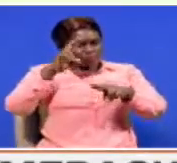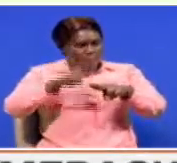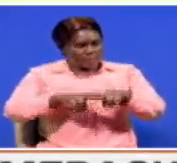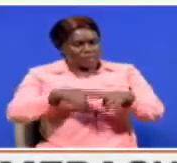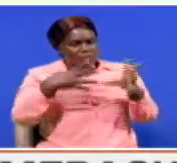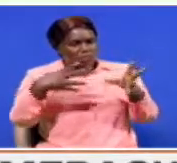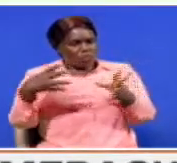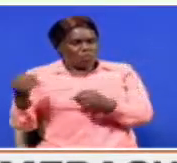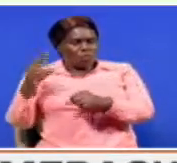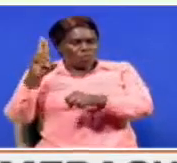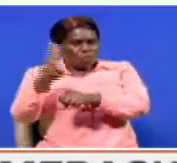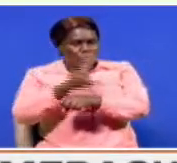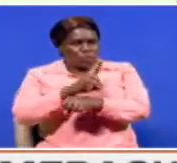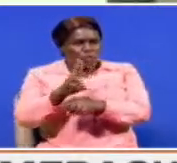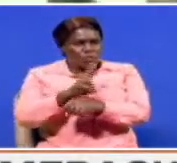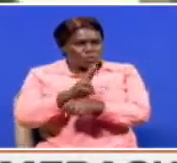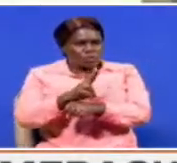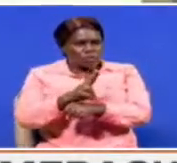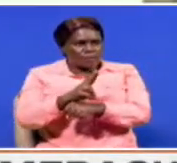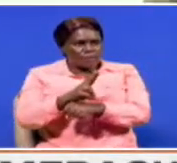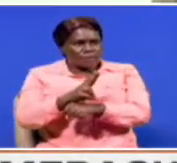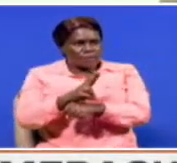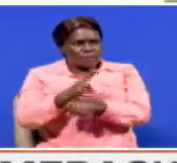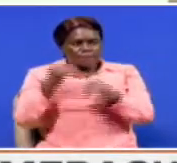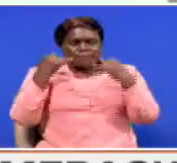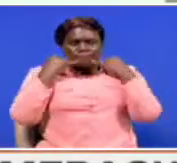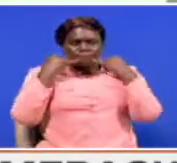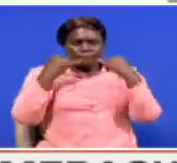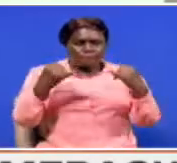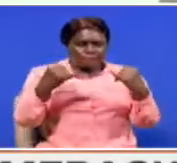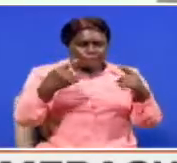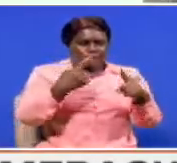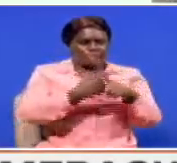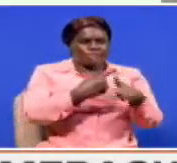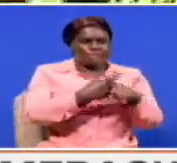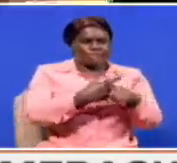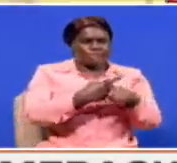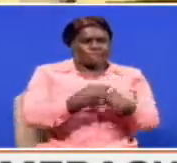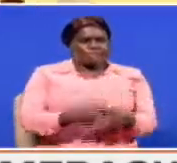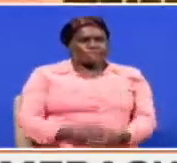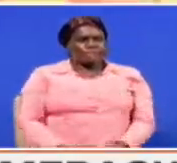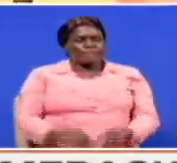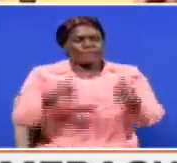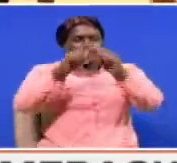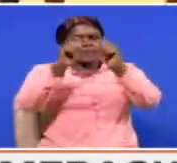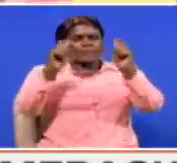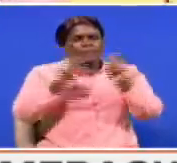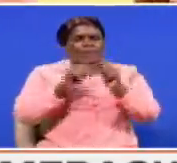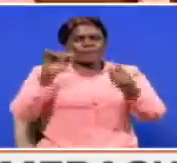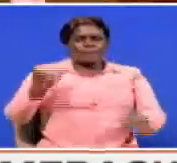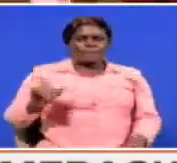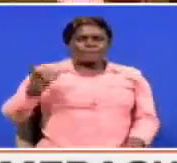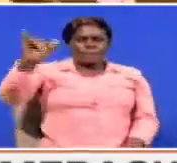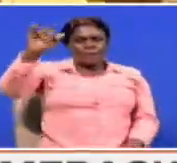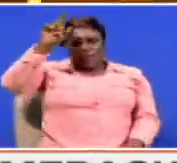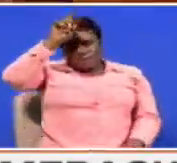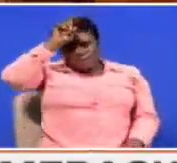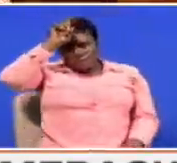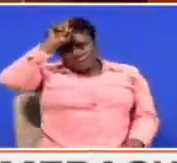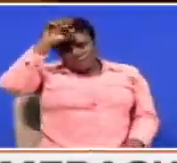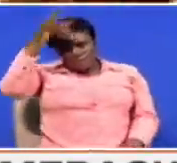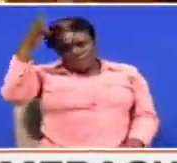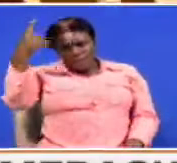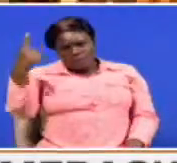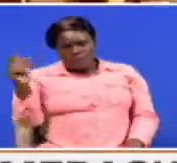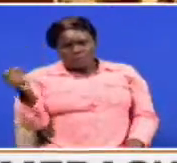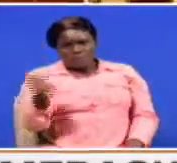tukaenda mpaka tukatumia statistics, tukatumia nini ndio tukatoa the lineup. The team departs for Egypt on